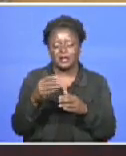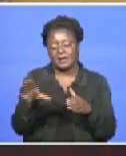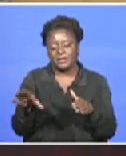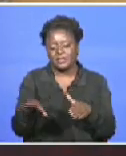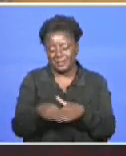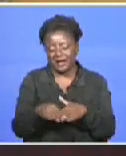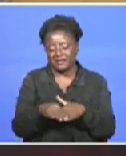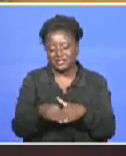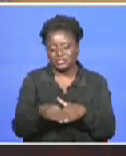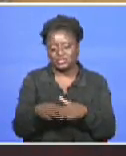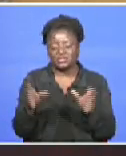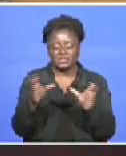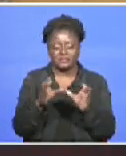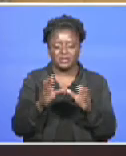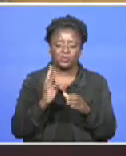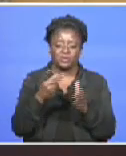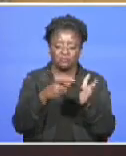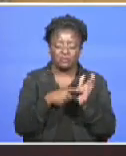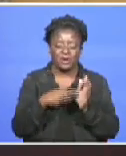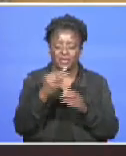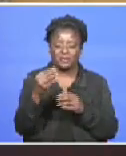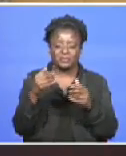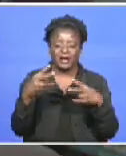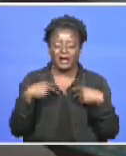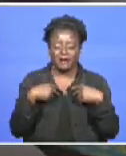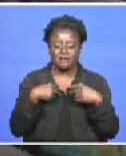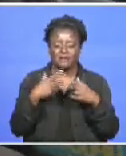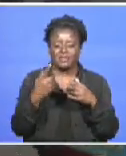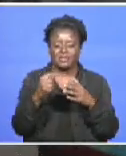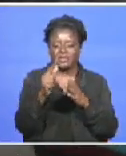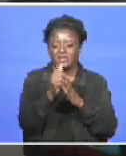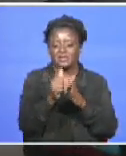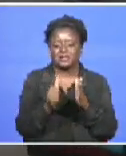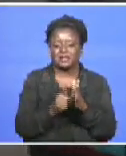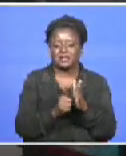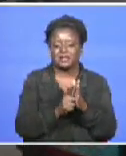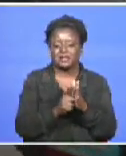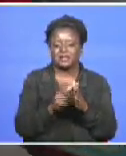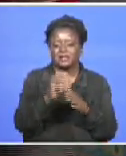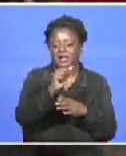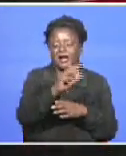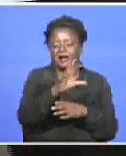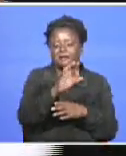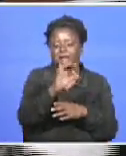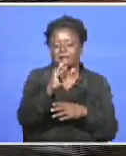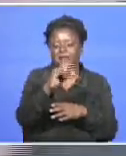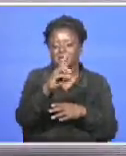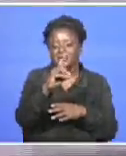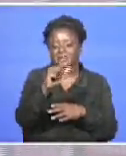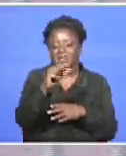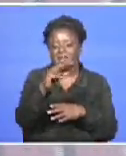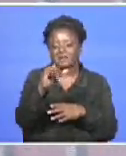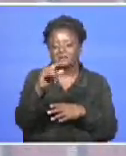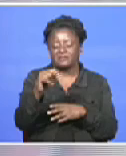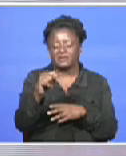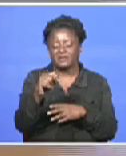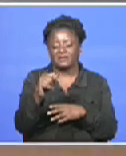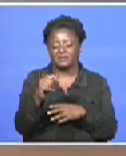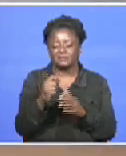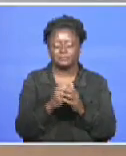certificates, and we were requiring them to have their affidavits recorded with the Registrar General's Department.